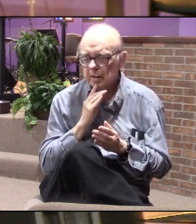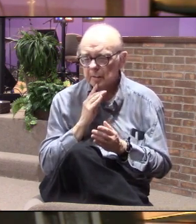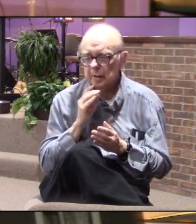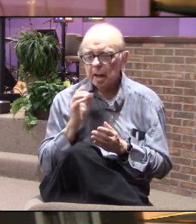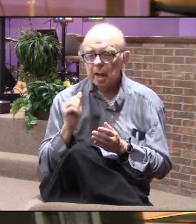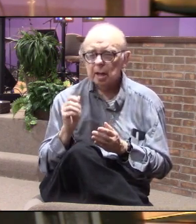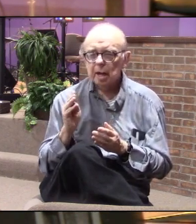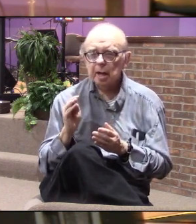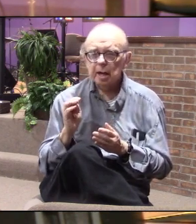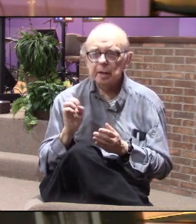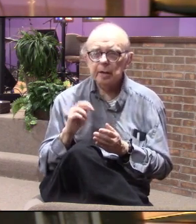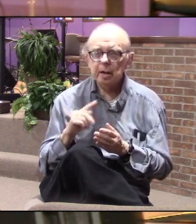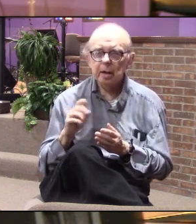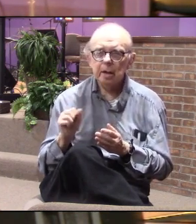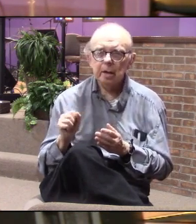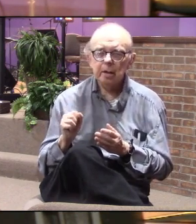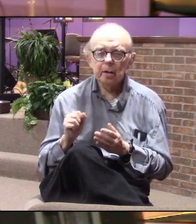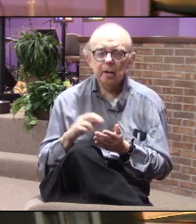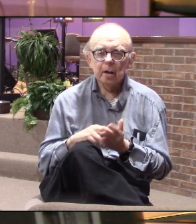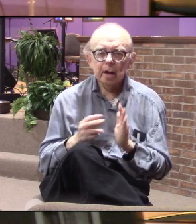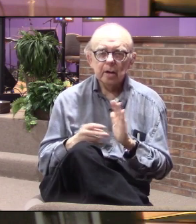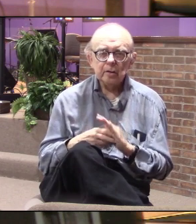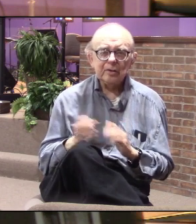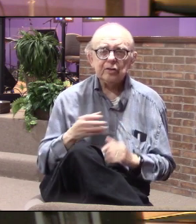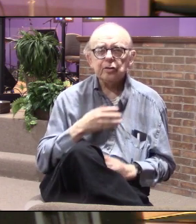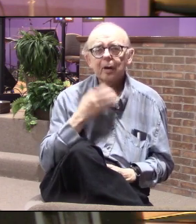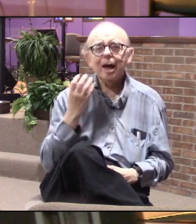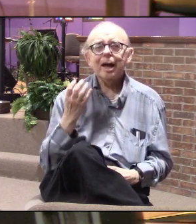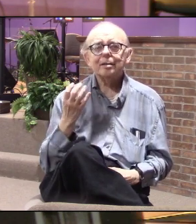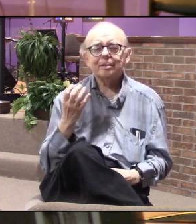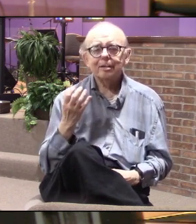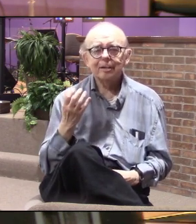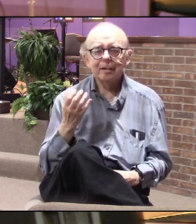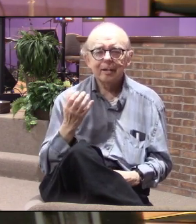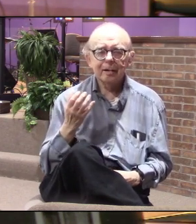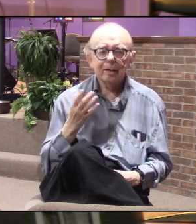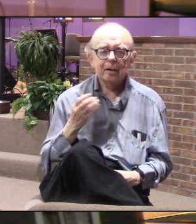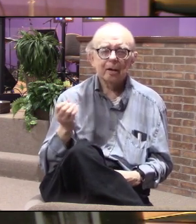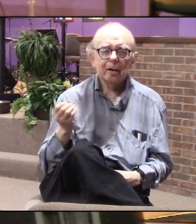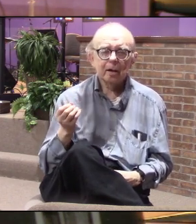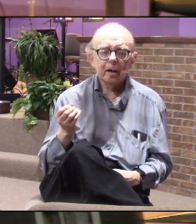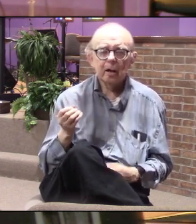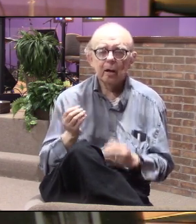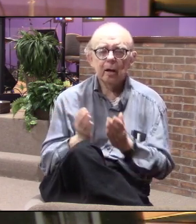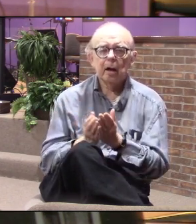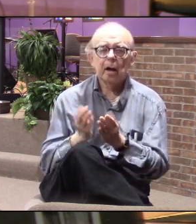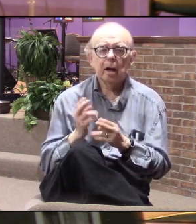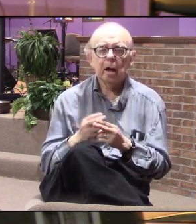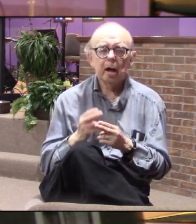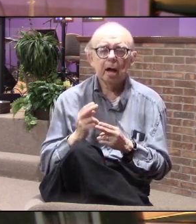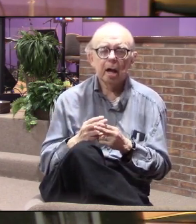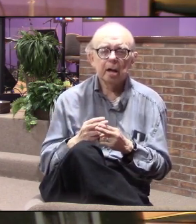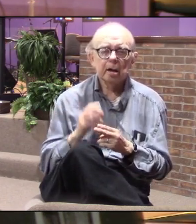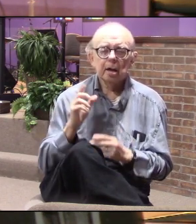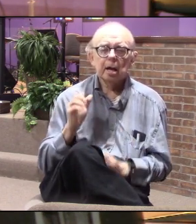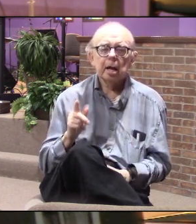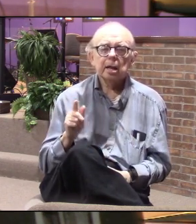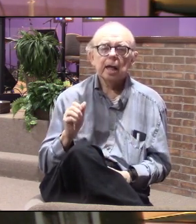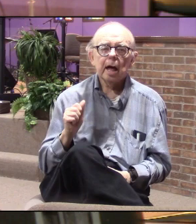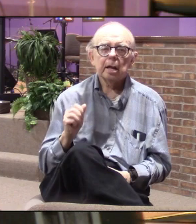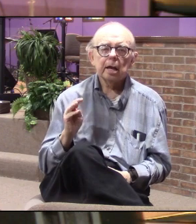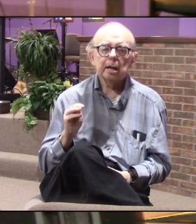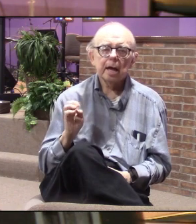lamenting means crying out, is the book called